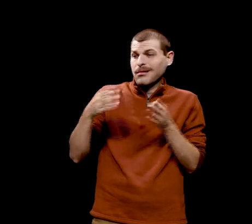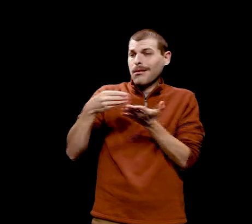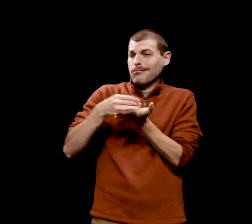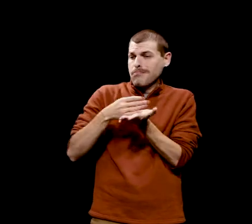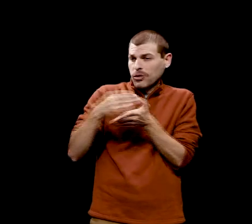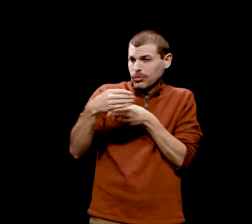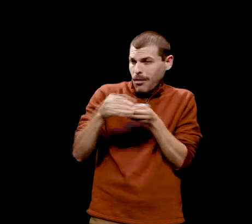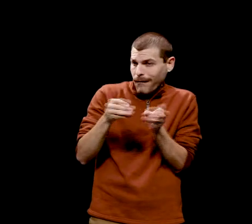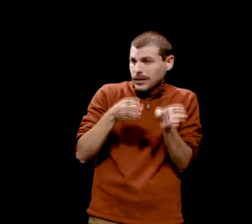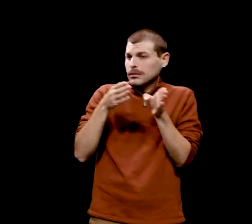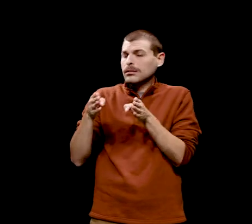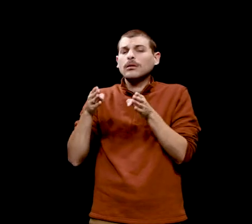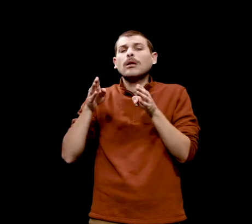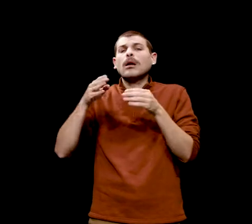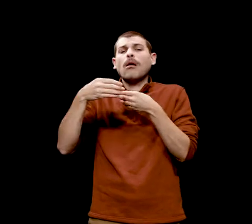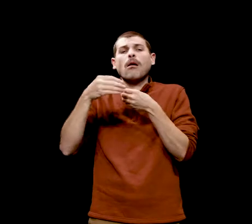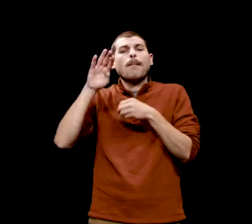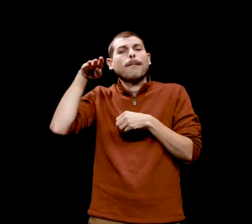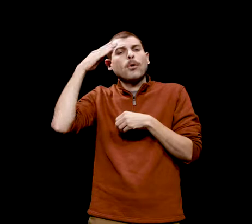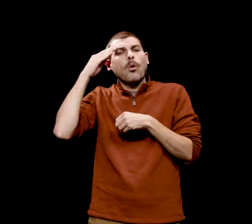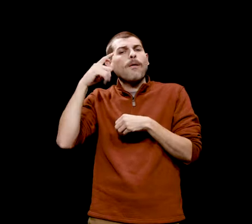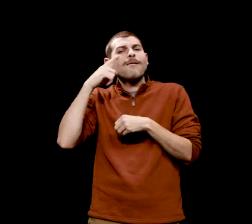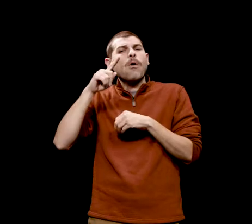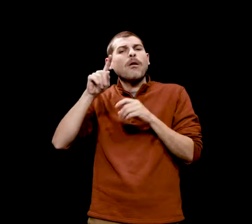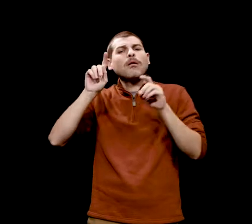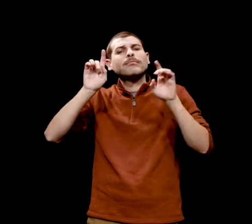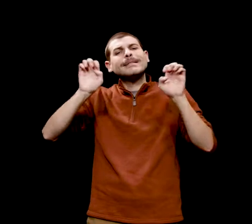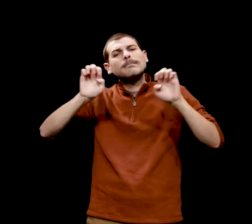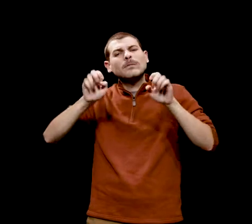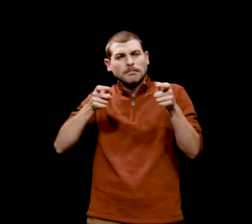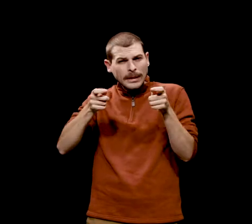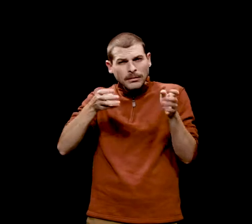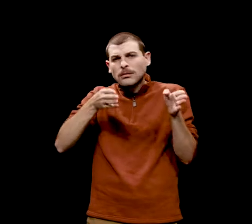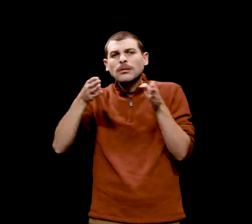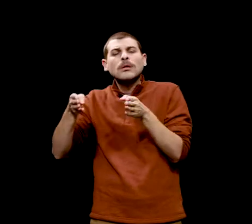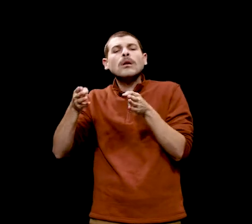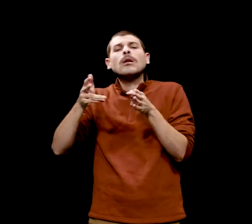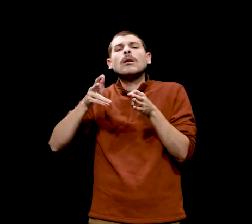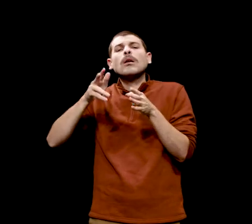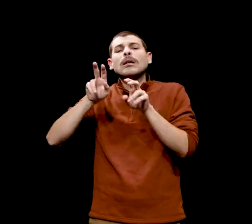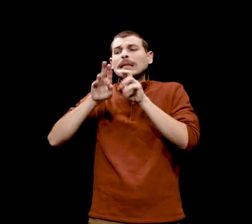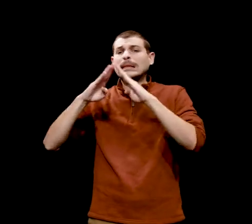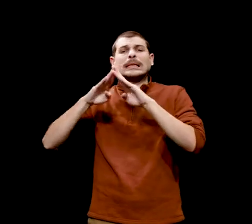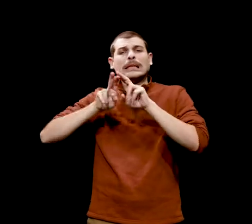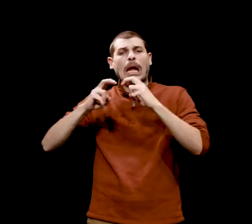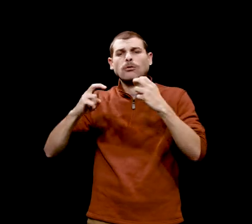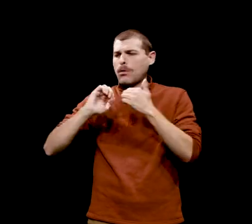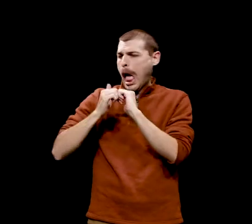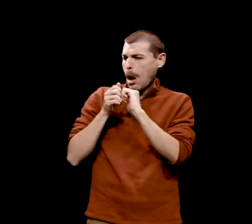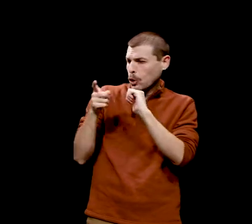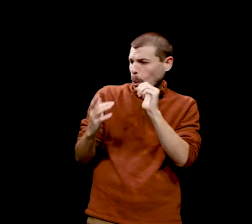of Emergency Management, and city councilors to protect and stabilize Black Portlanders during and after this